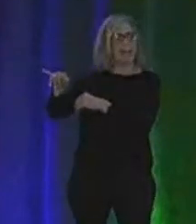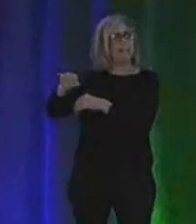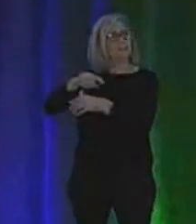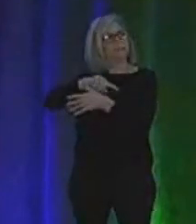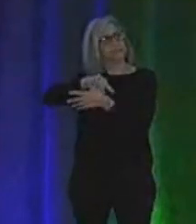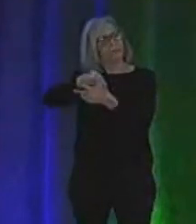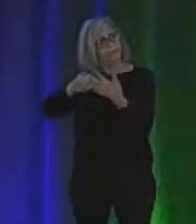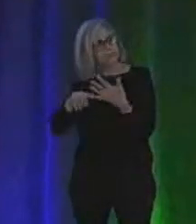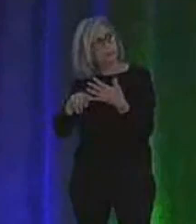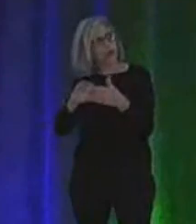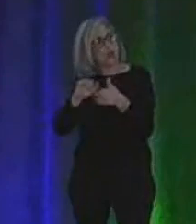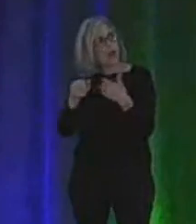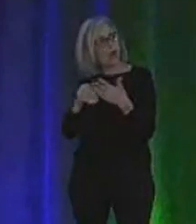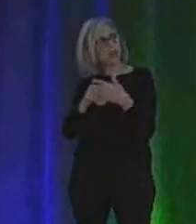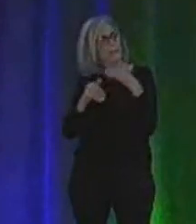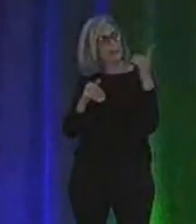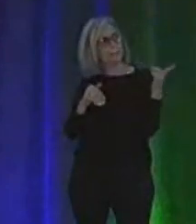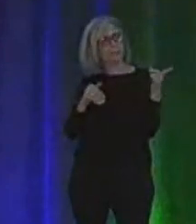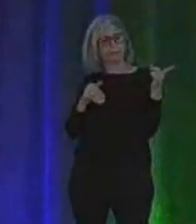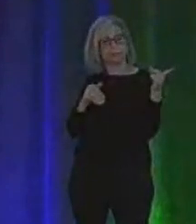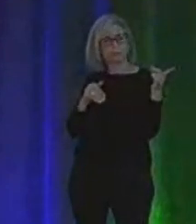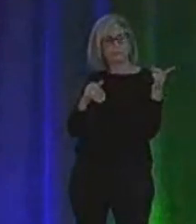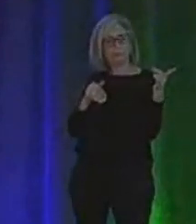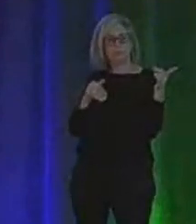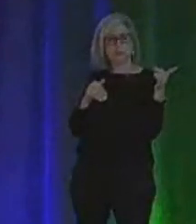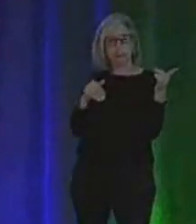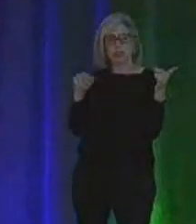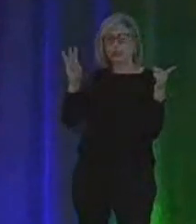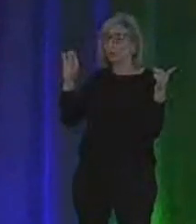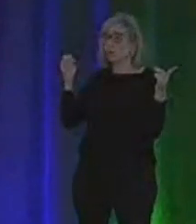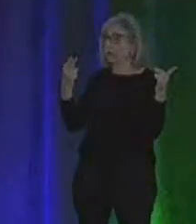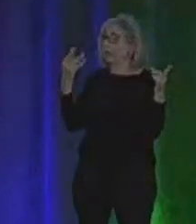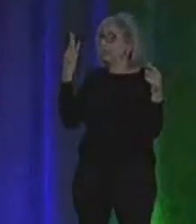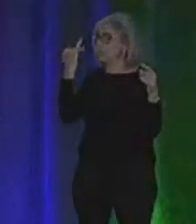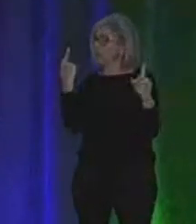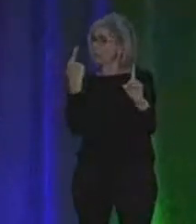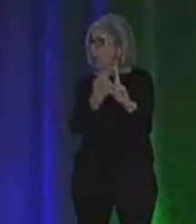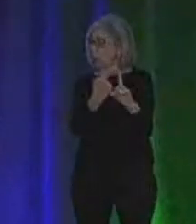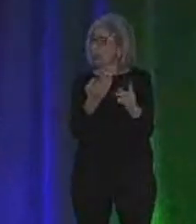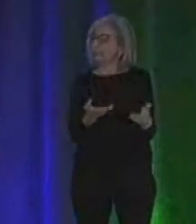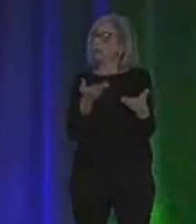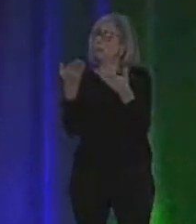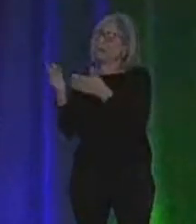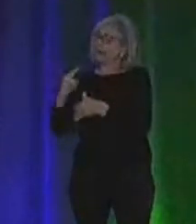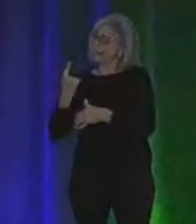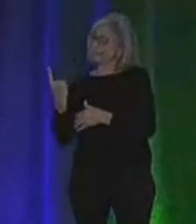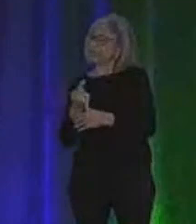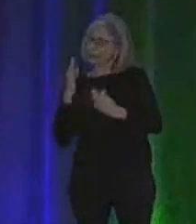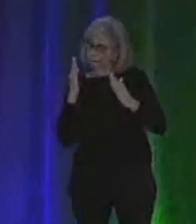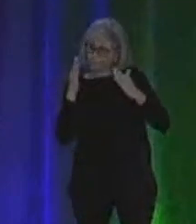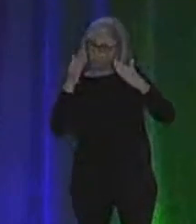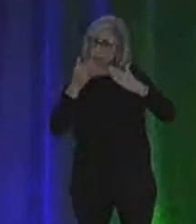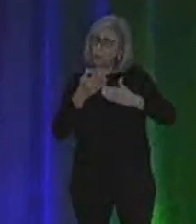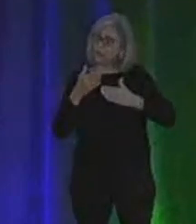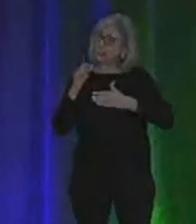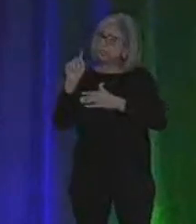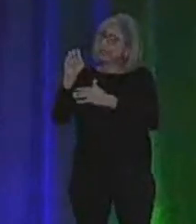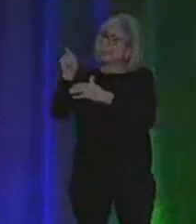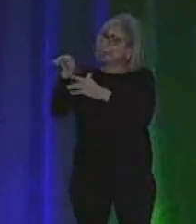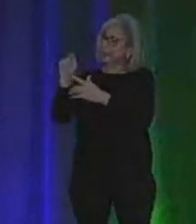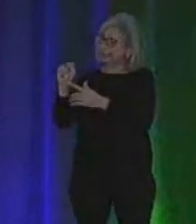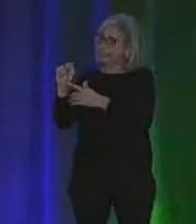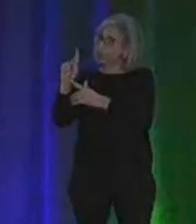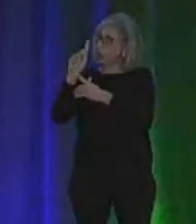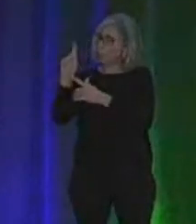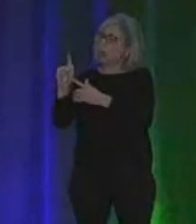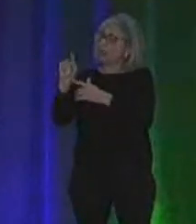really, the three goals of us doing this refresh is to provide a singularly focused template that's focused on one